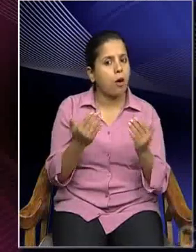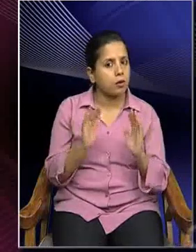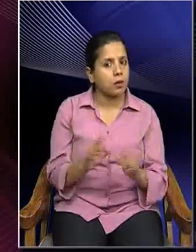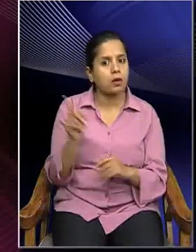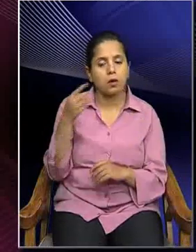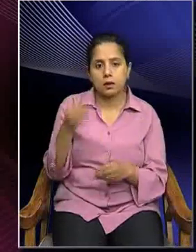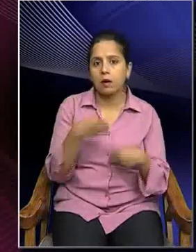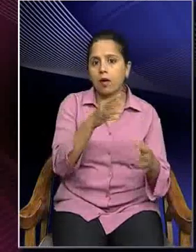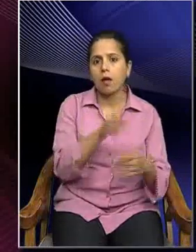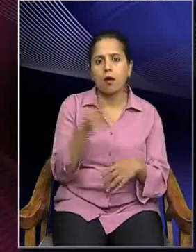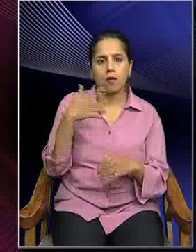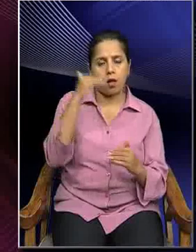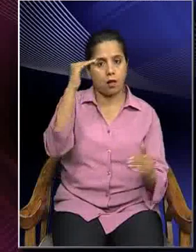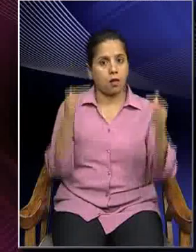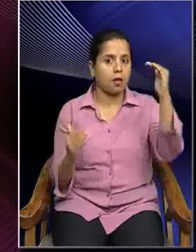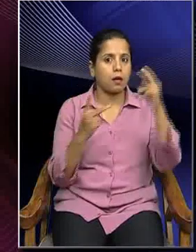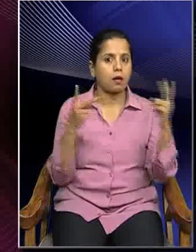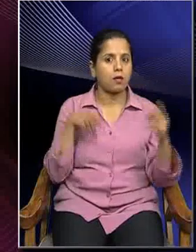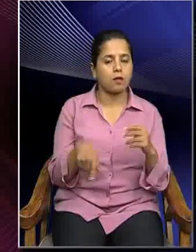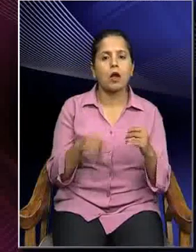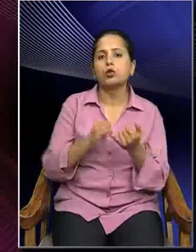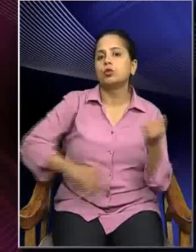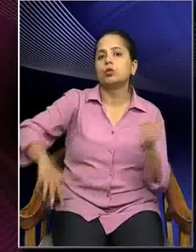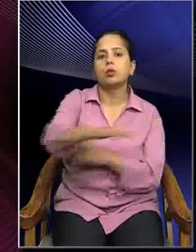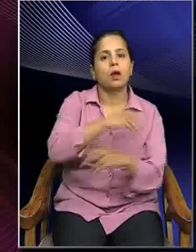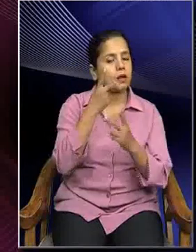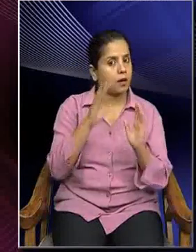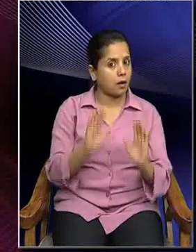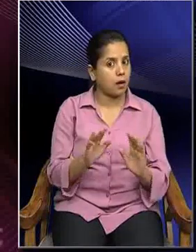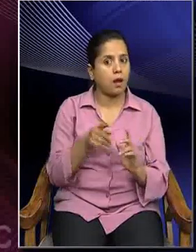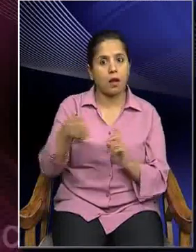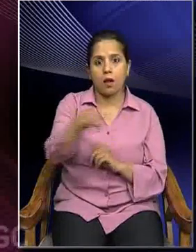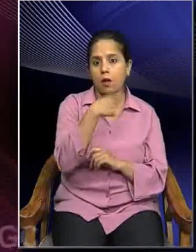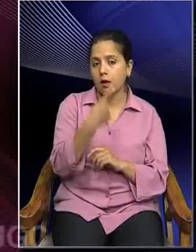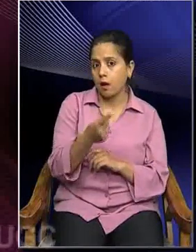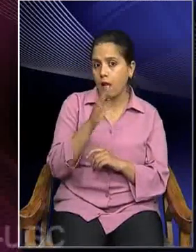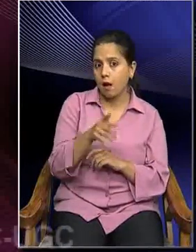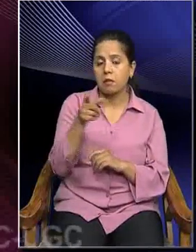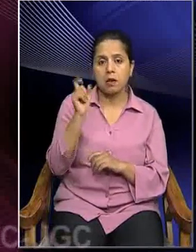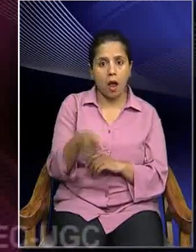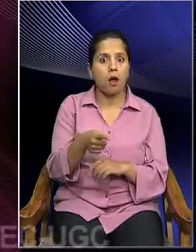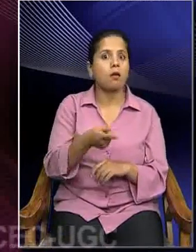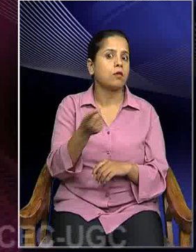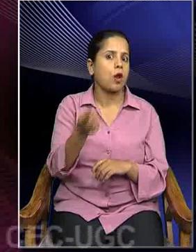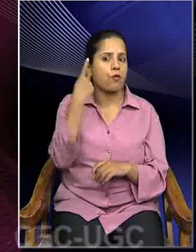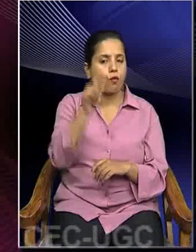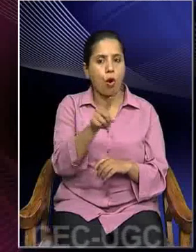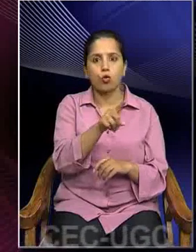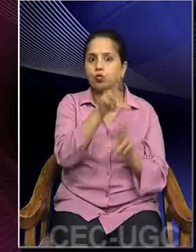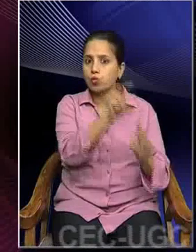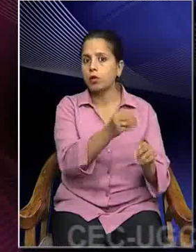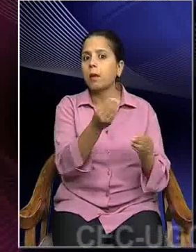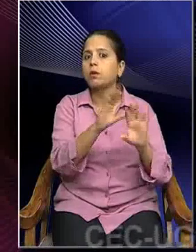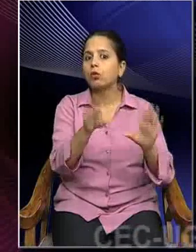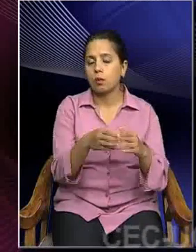an inferior status in society. They can even be shunned or banned from some